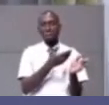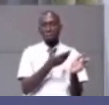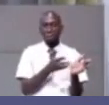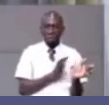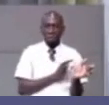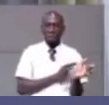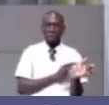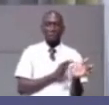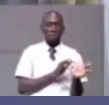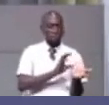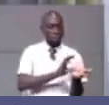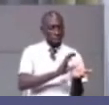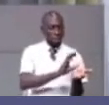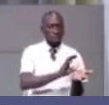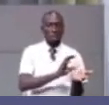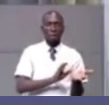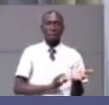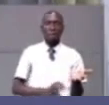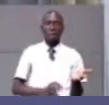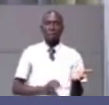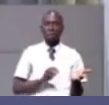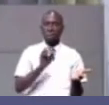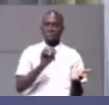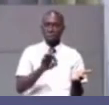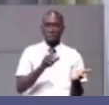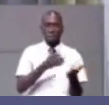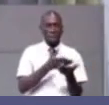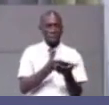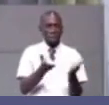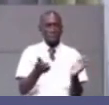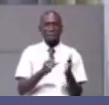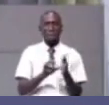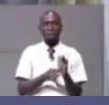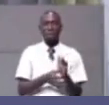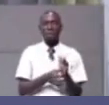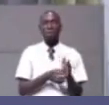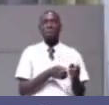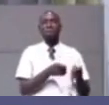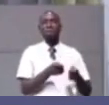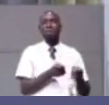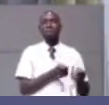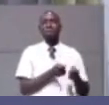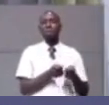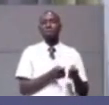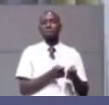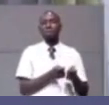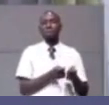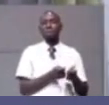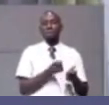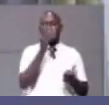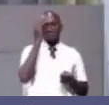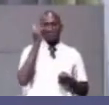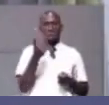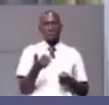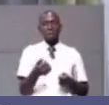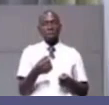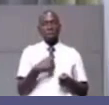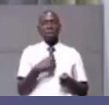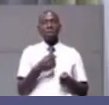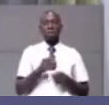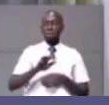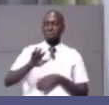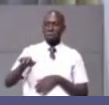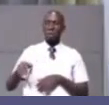given. So if there are any issues, they should be administrative. And that's why now I've referred the matter to the Prime